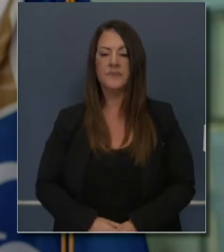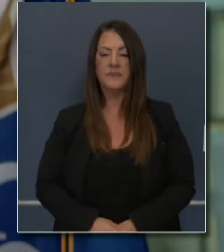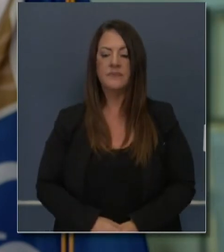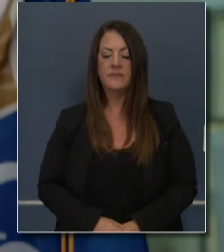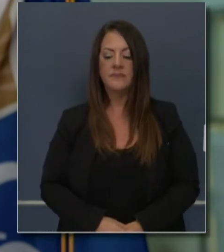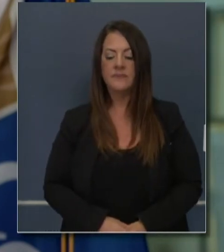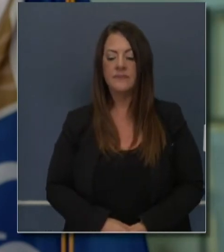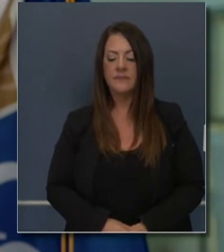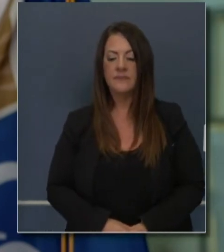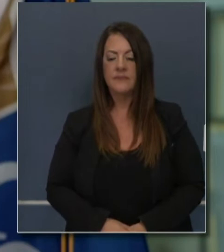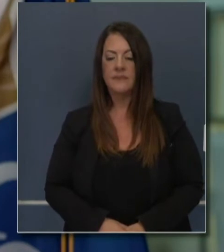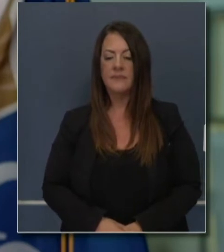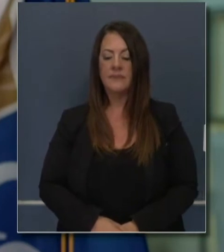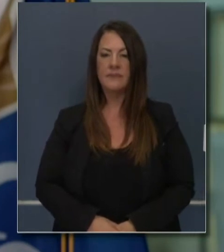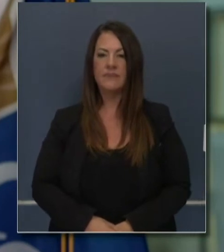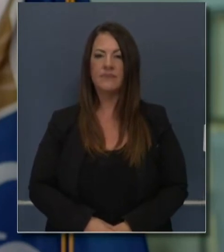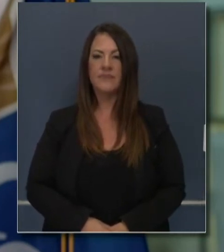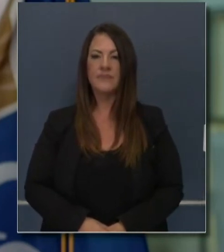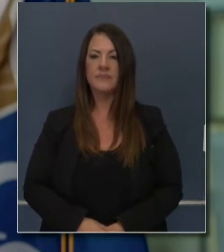Fox 11.